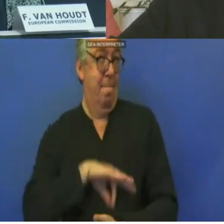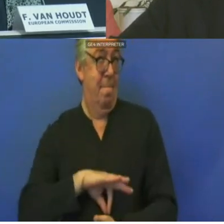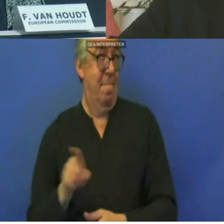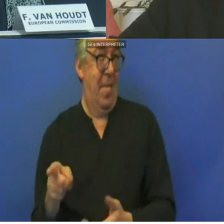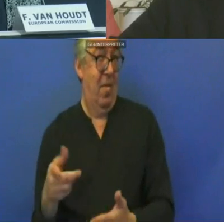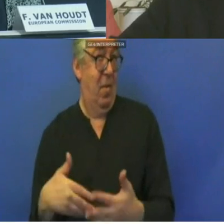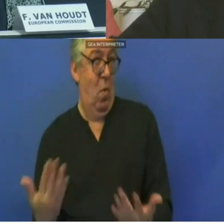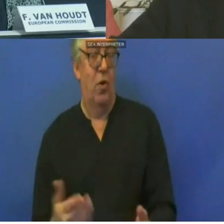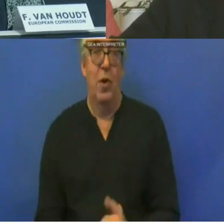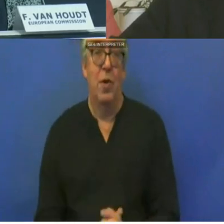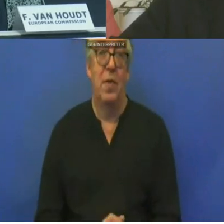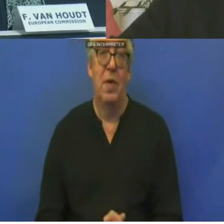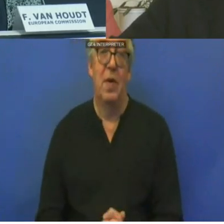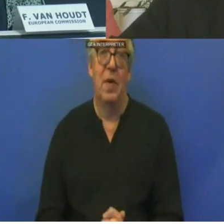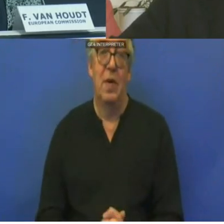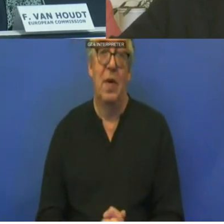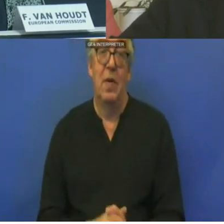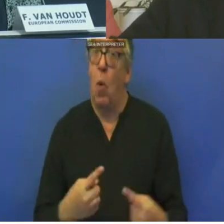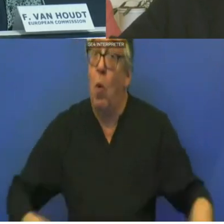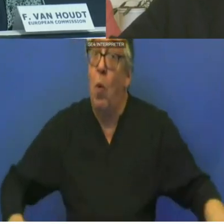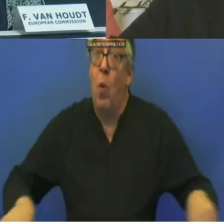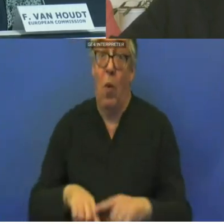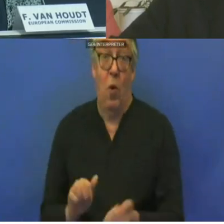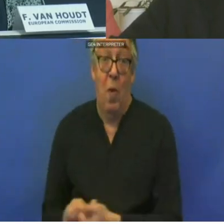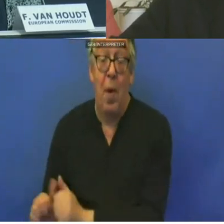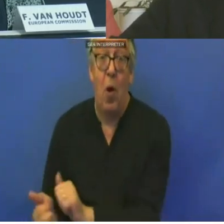care about this very, the most,